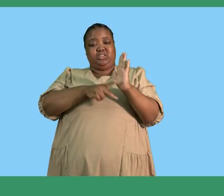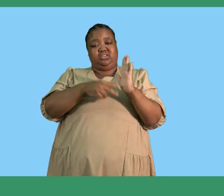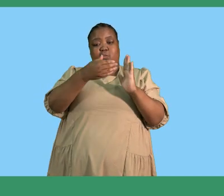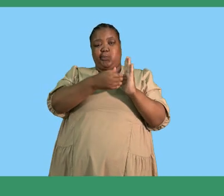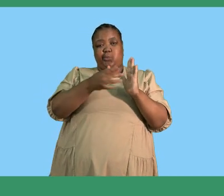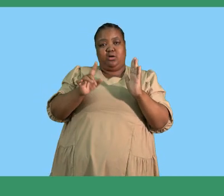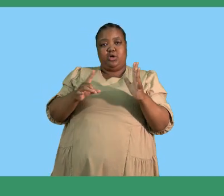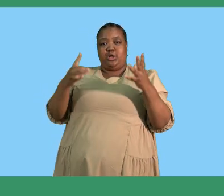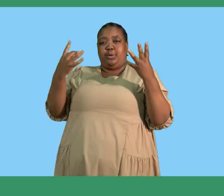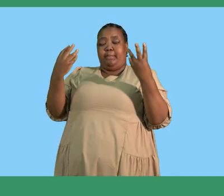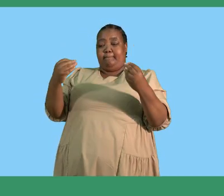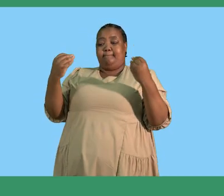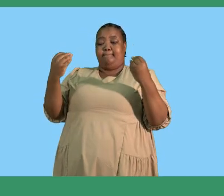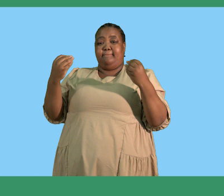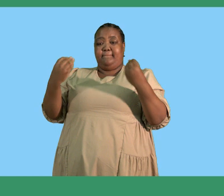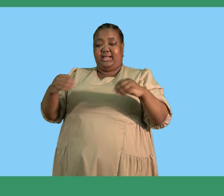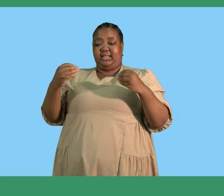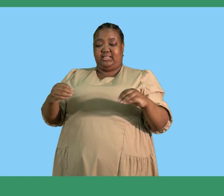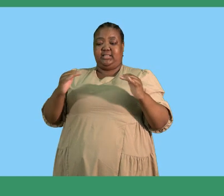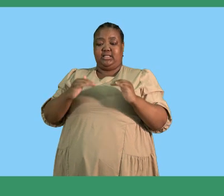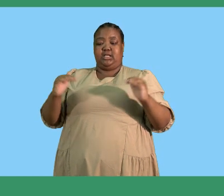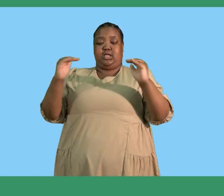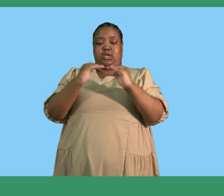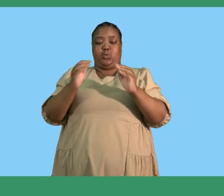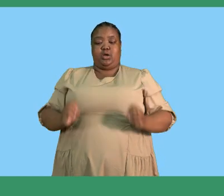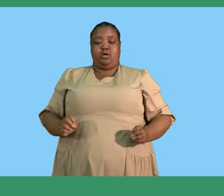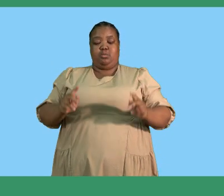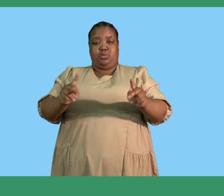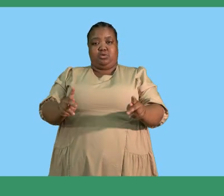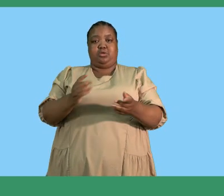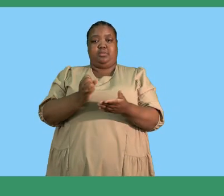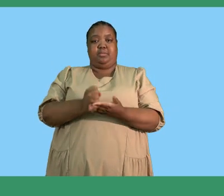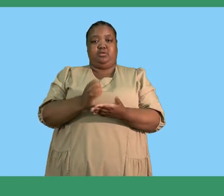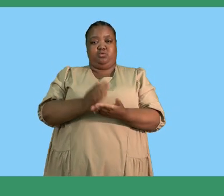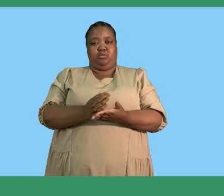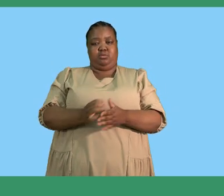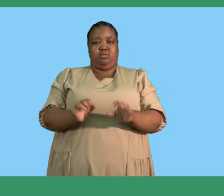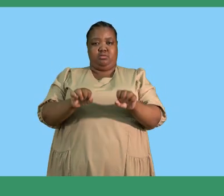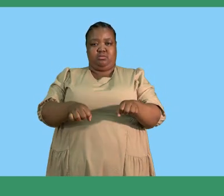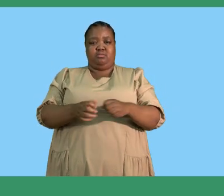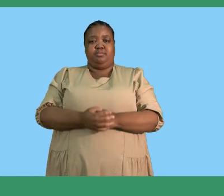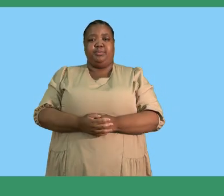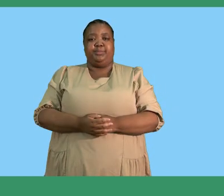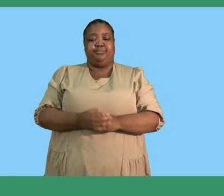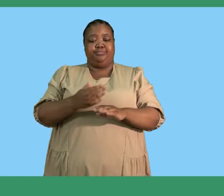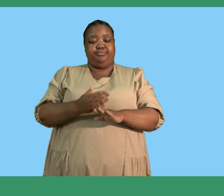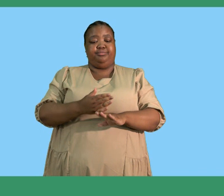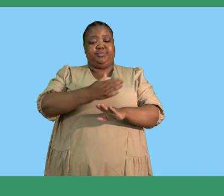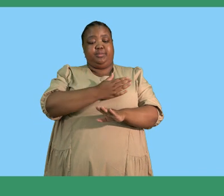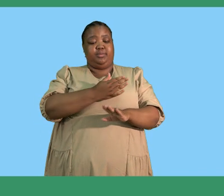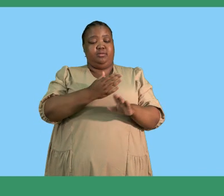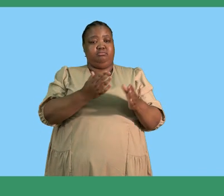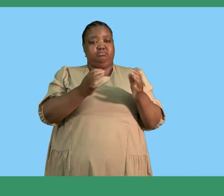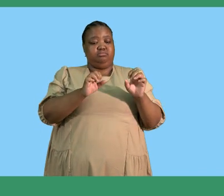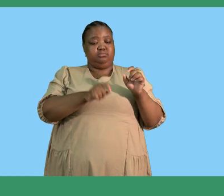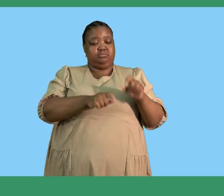here is what is most important. We are focusing on ensuring that there is equal opportunities to